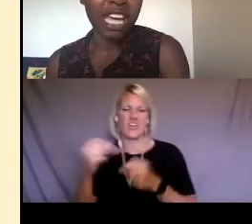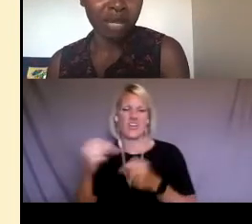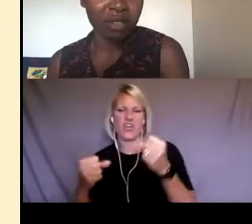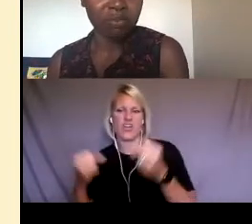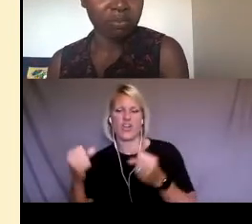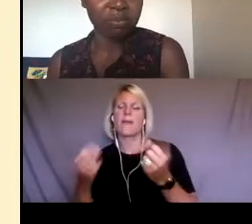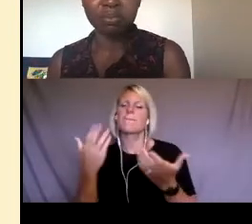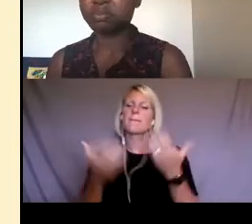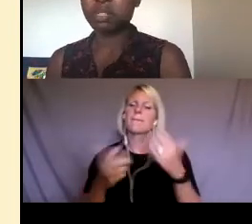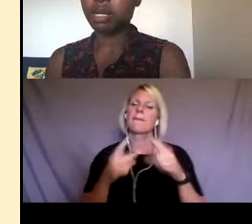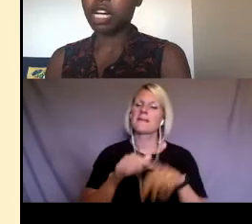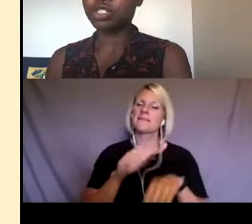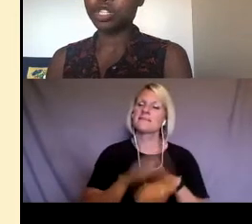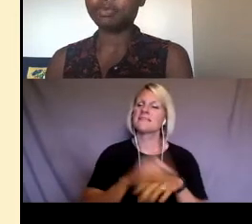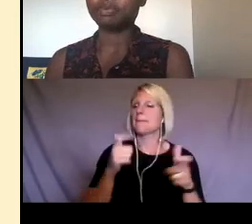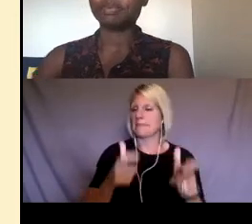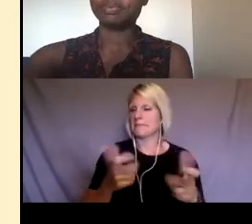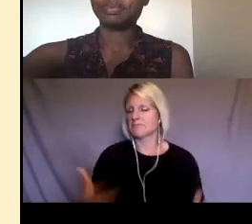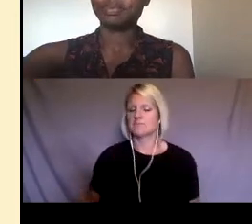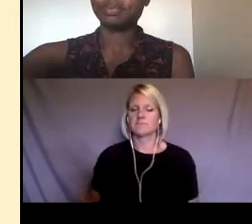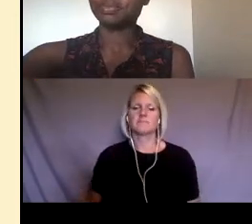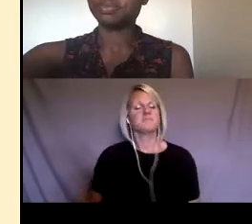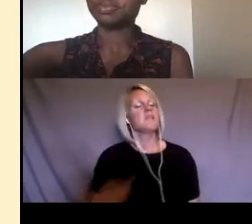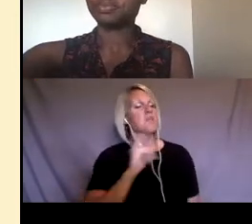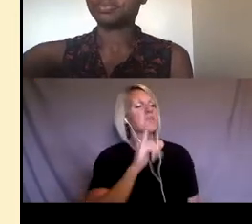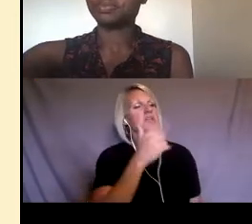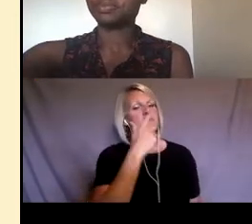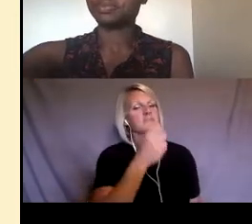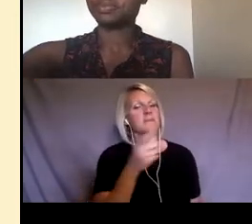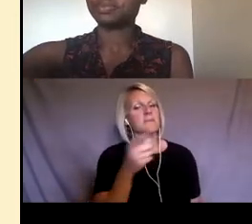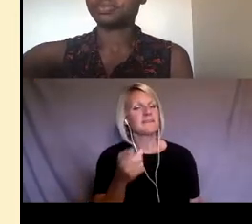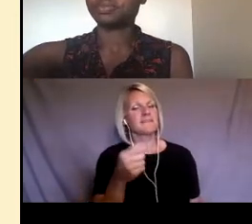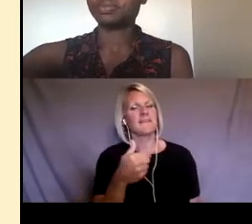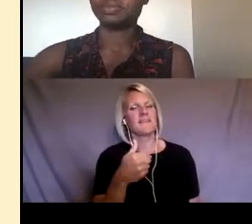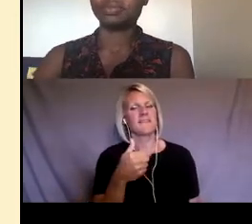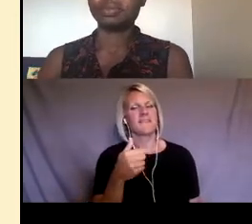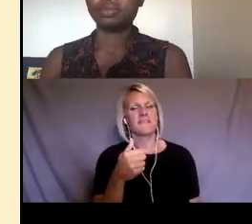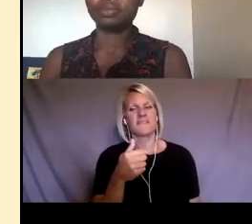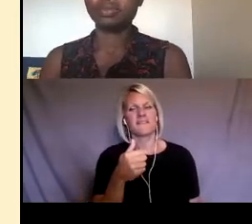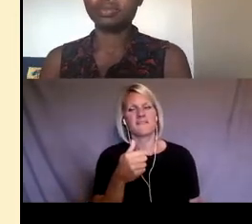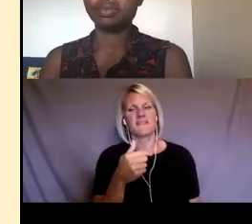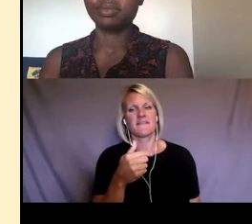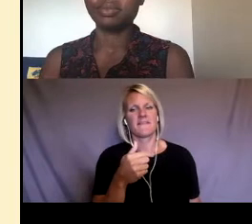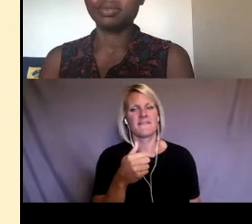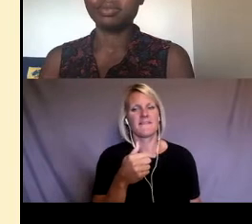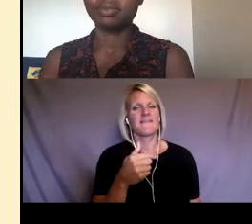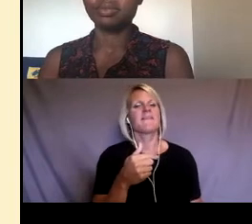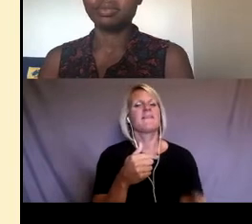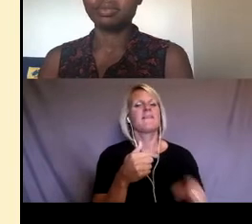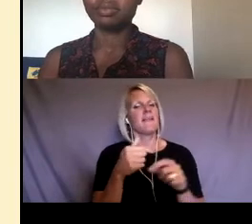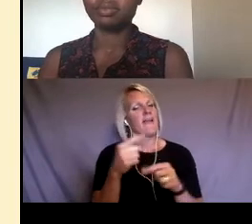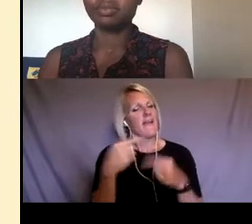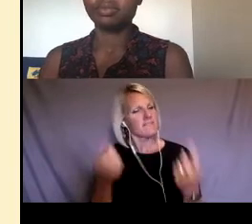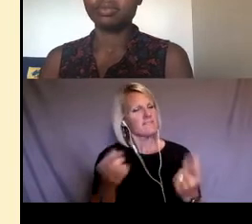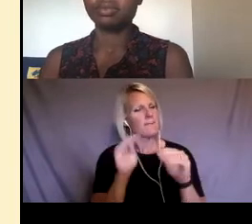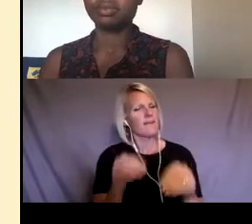maybe. Okay. I'm interested in this because I have ever since you had inserted the slide, I had been looking at it. I probably